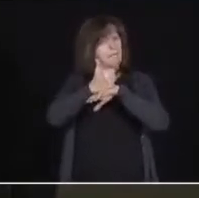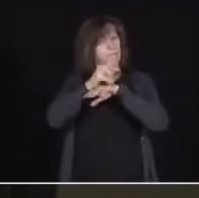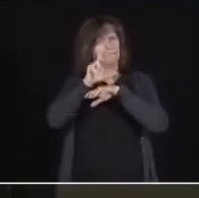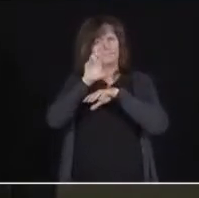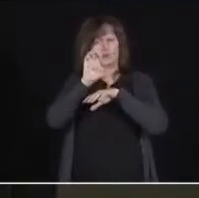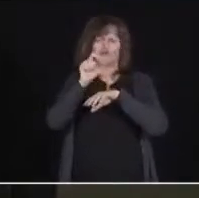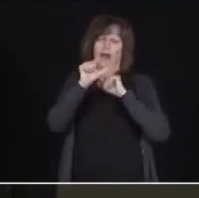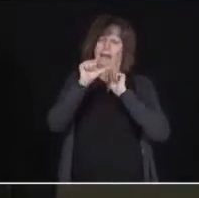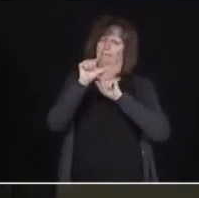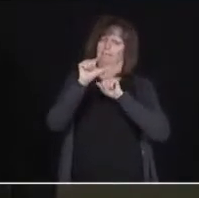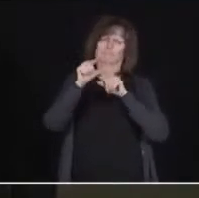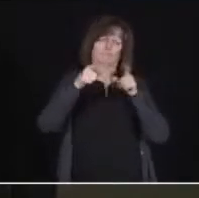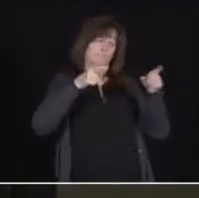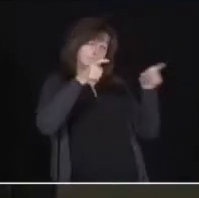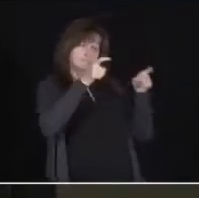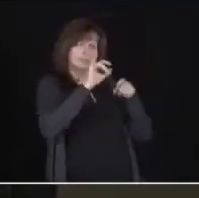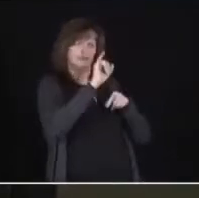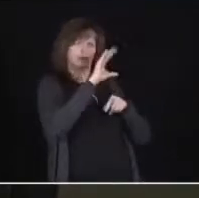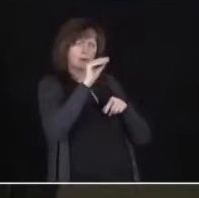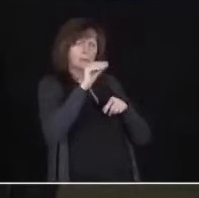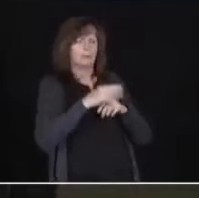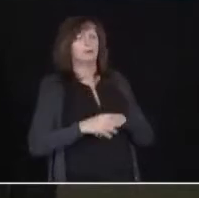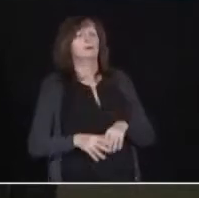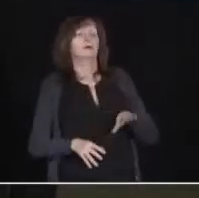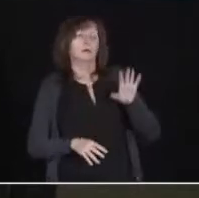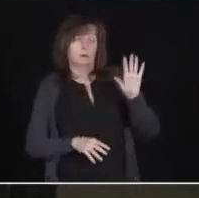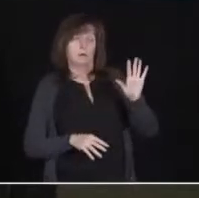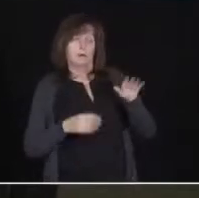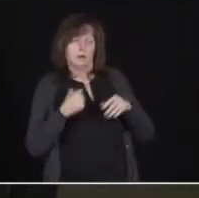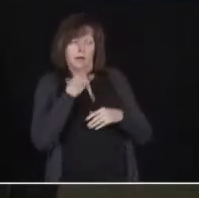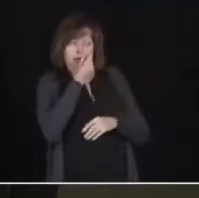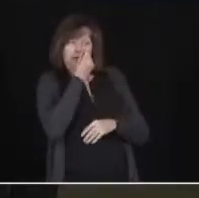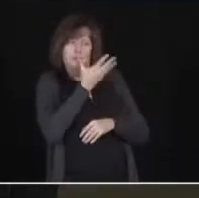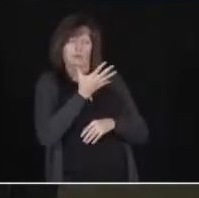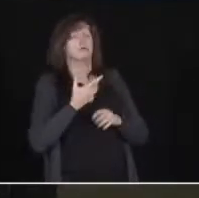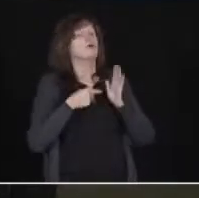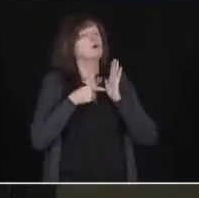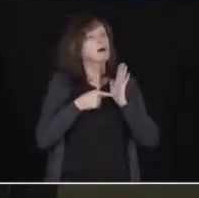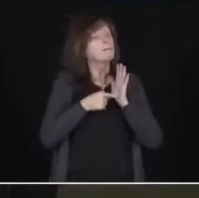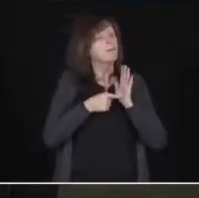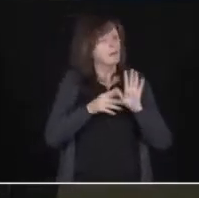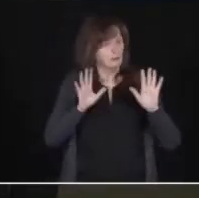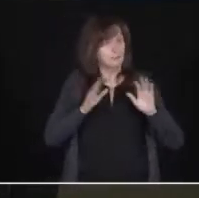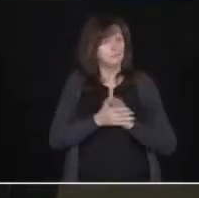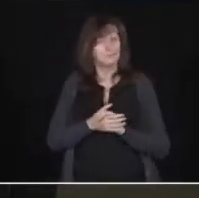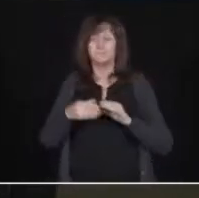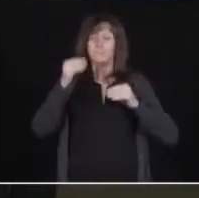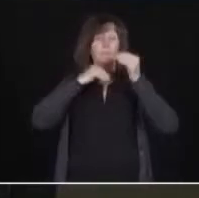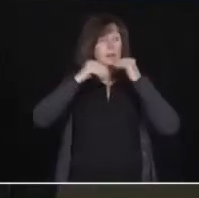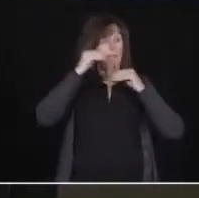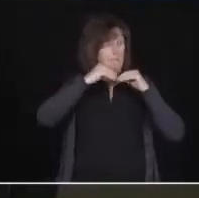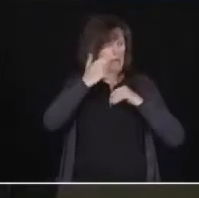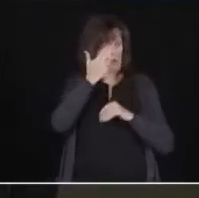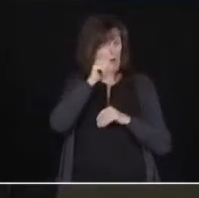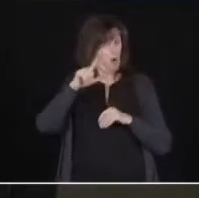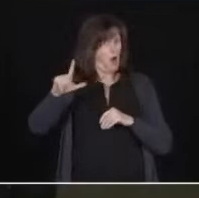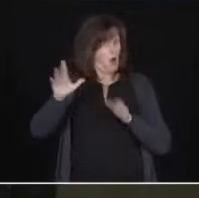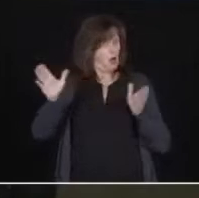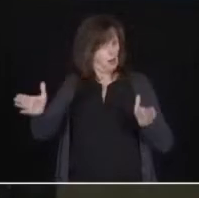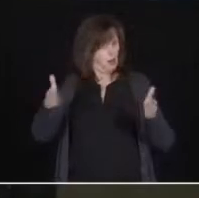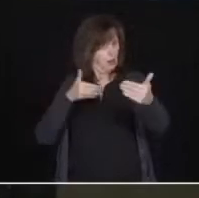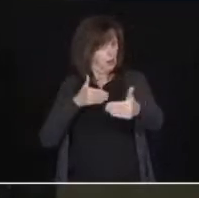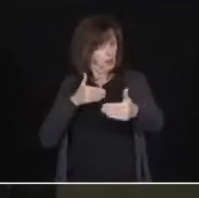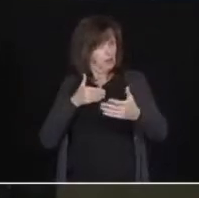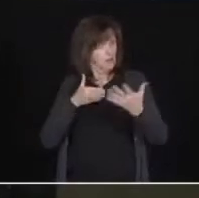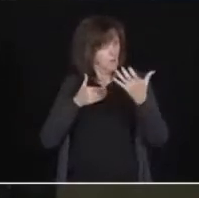I just get fed up of hearing these stories. I'll give you an example. Banquet halls that can't get insurance, or they're charging hundreds and hundreds